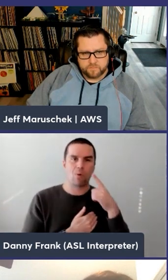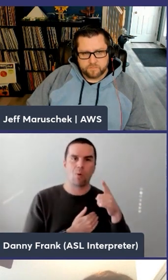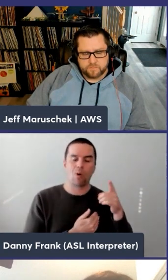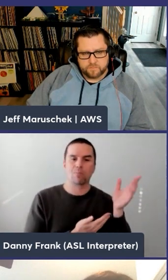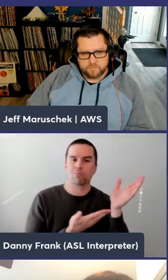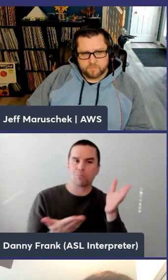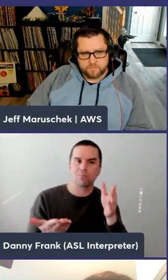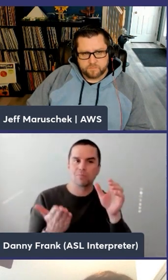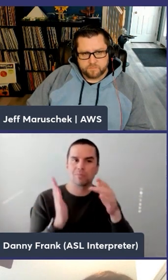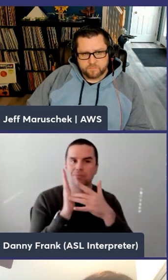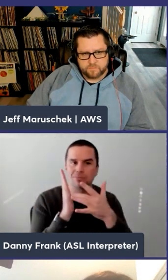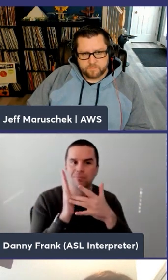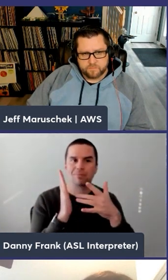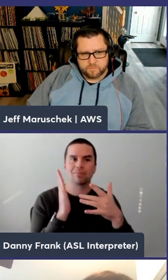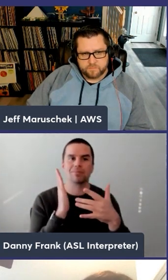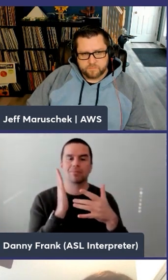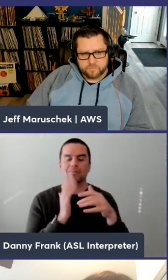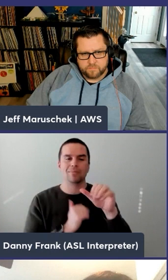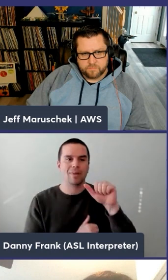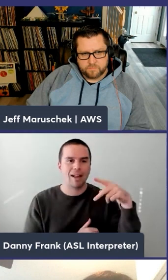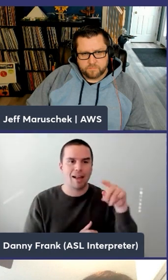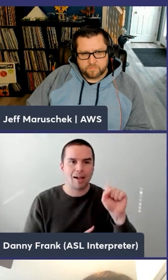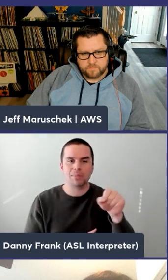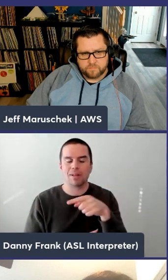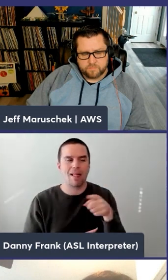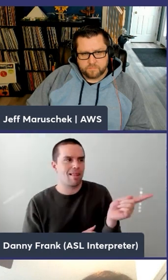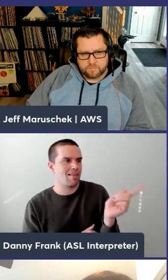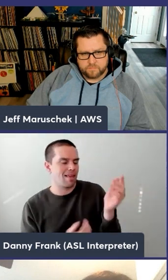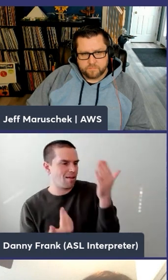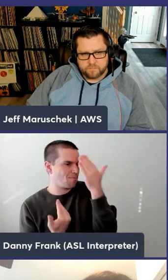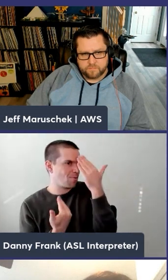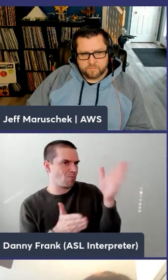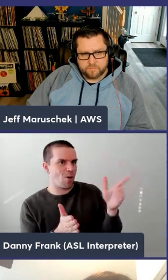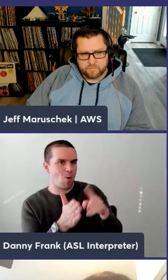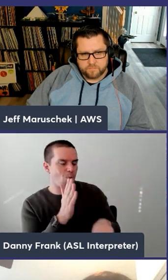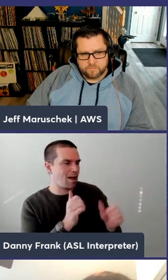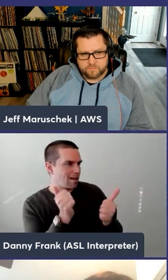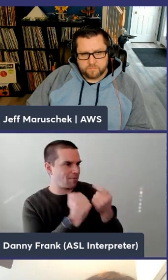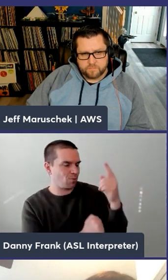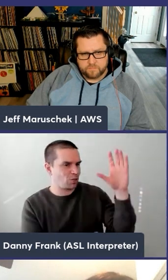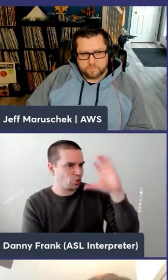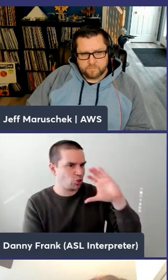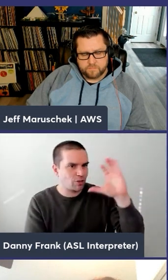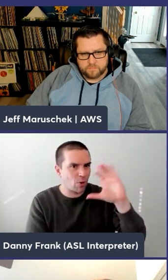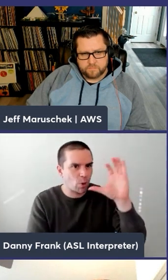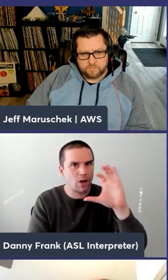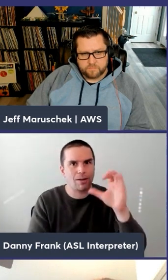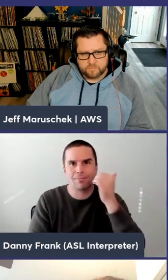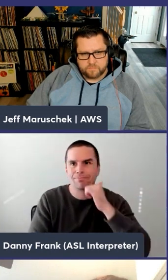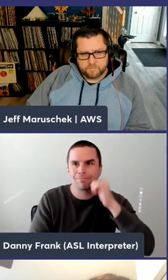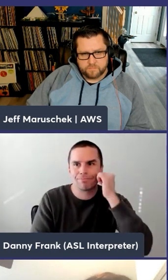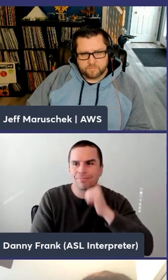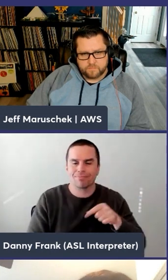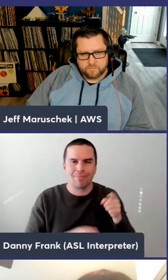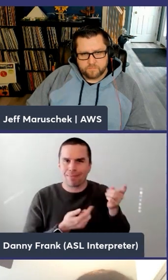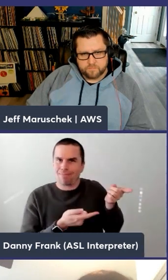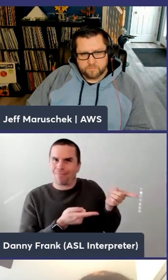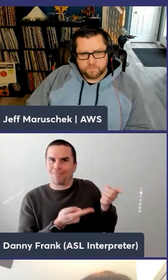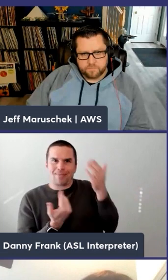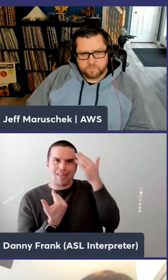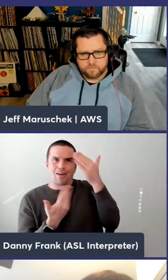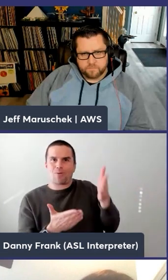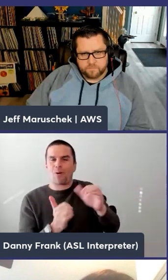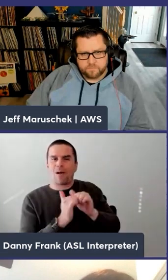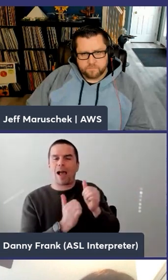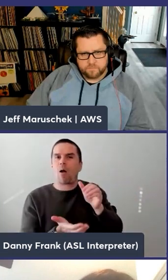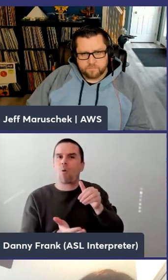technologies or applications, they're not going to know what everyone's going to be searching for. They don't know how frequent they're going to be